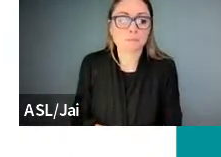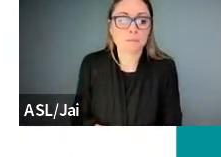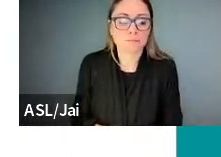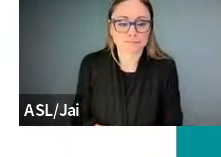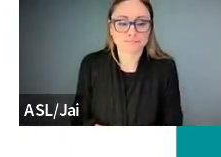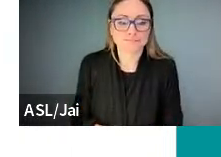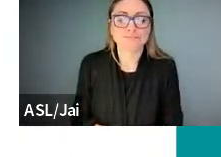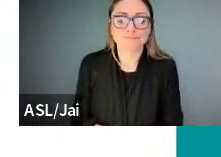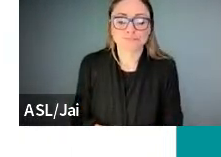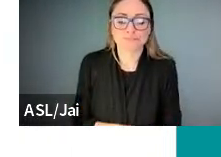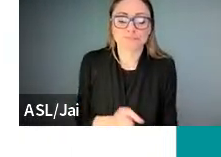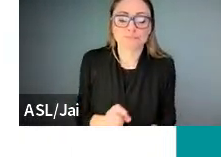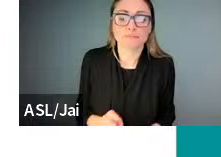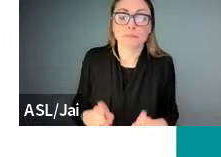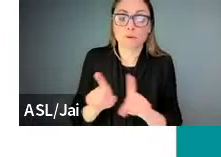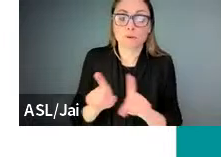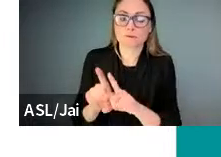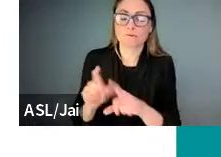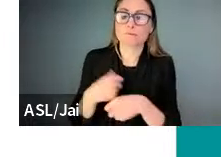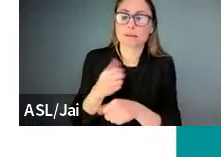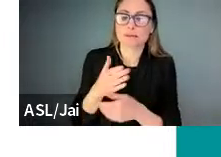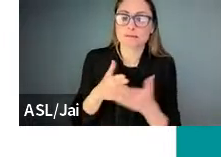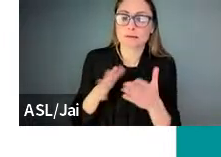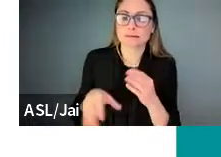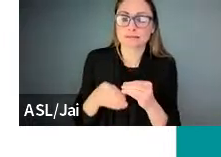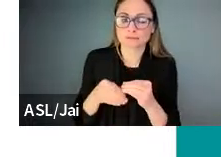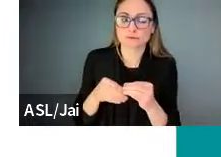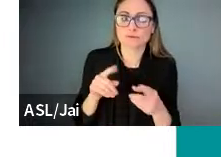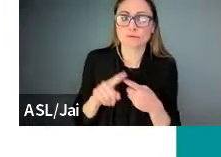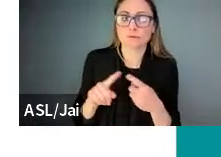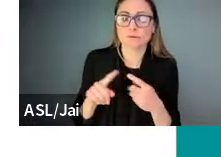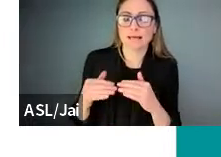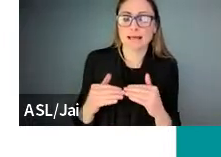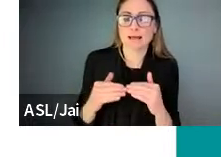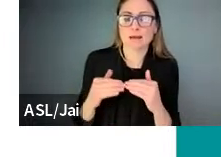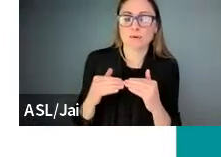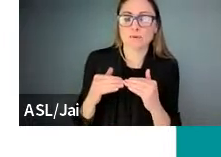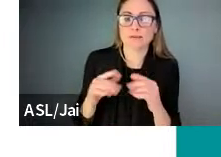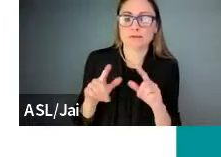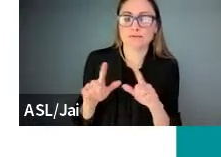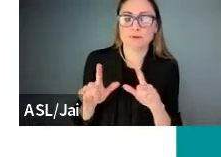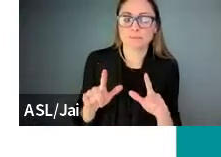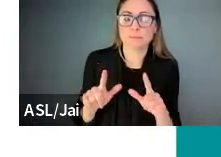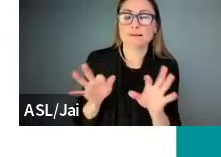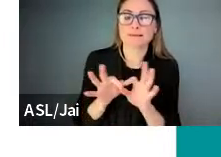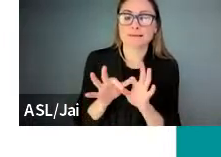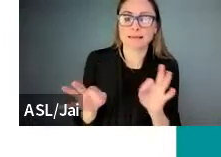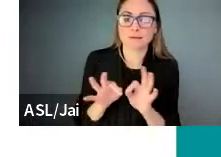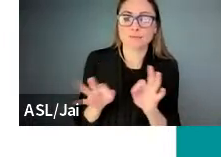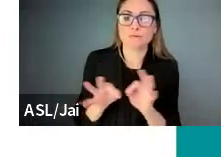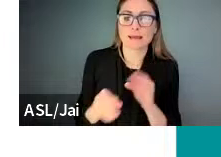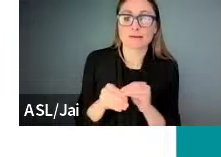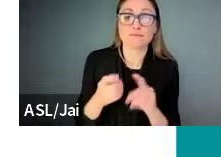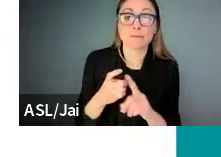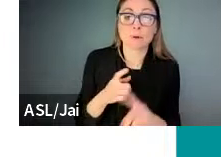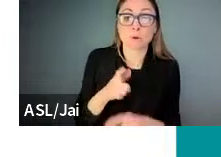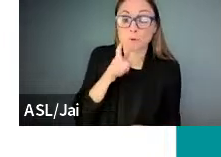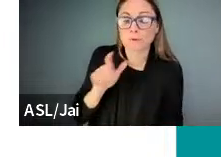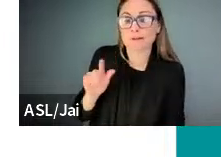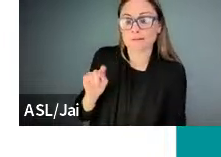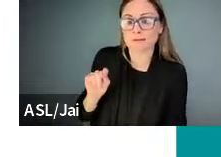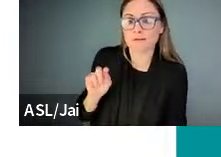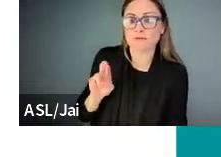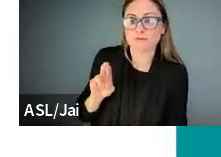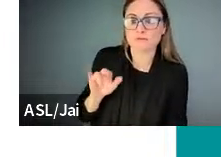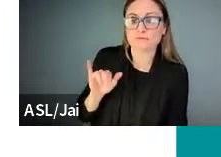We've also made some additions to the equity framework, which was language added by the tribes. And some